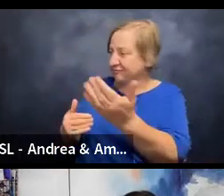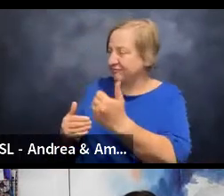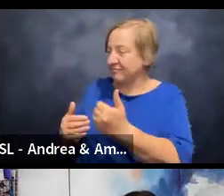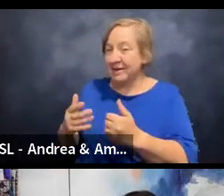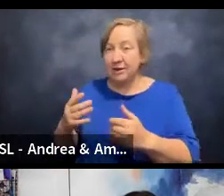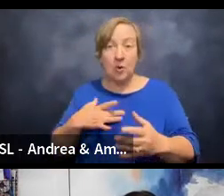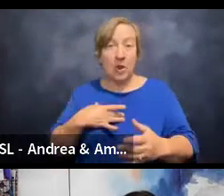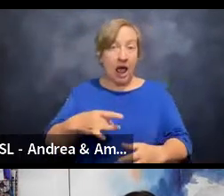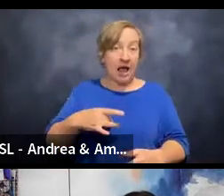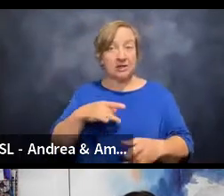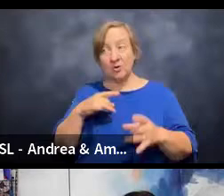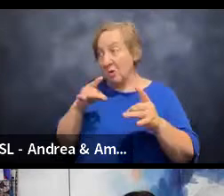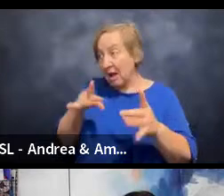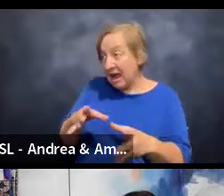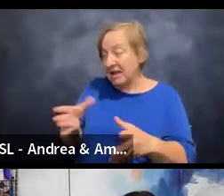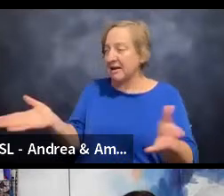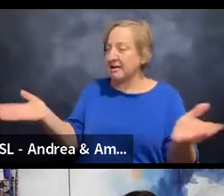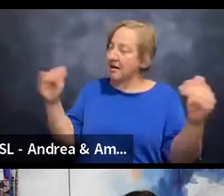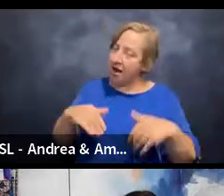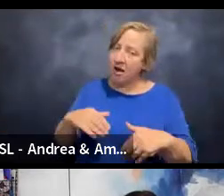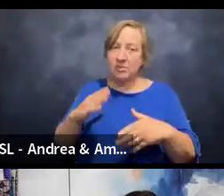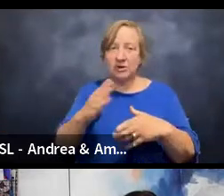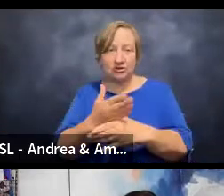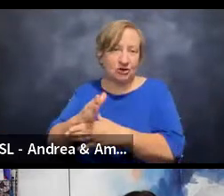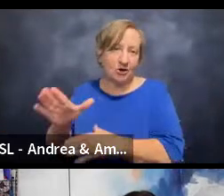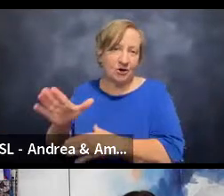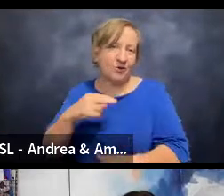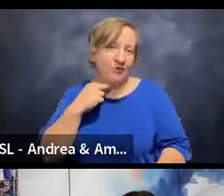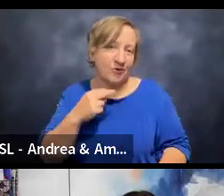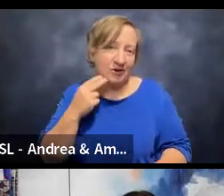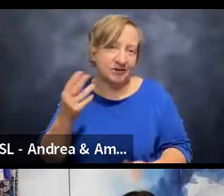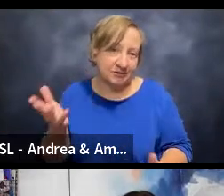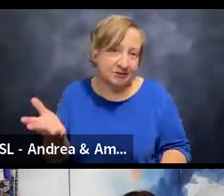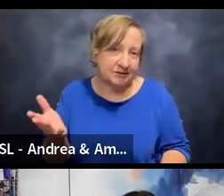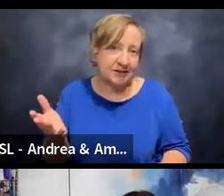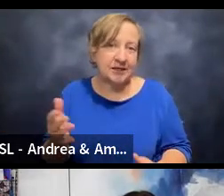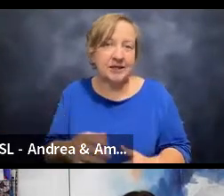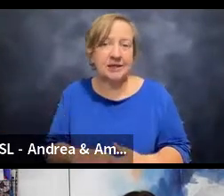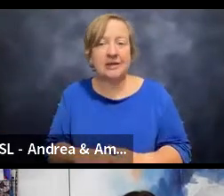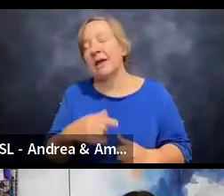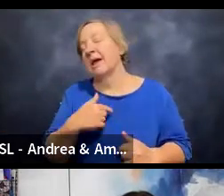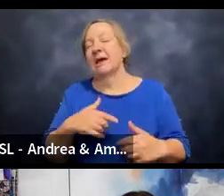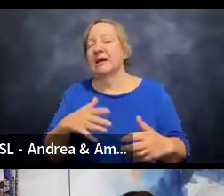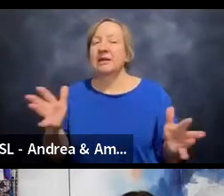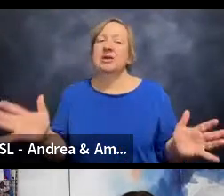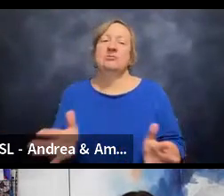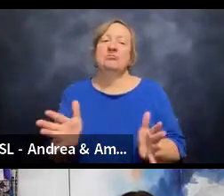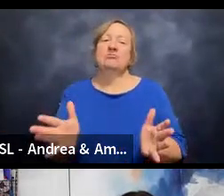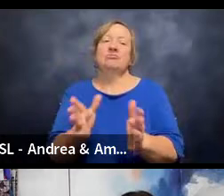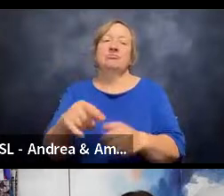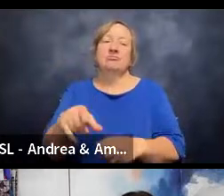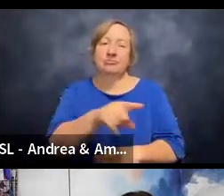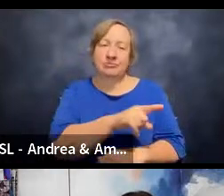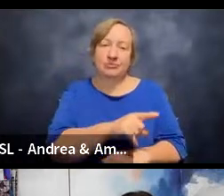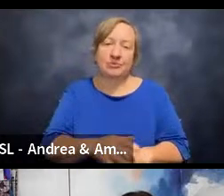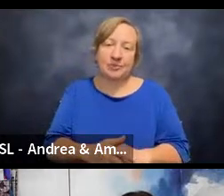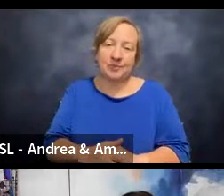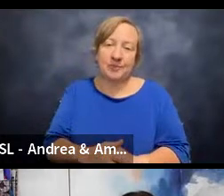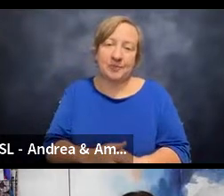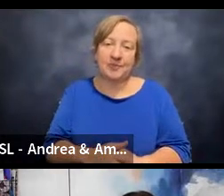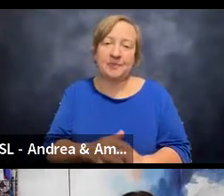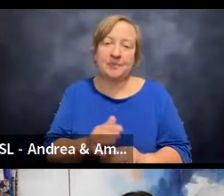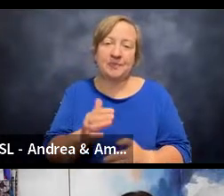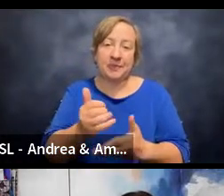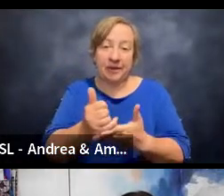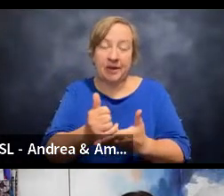hate it, come and make your voice heard. So I implore you to